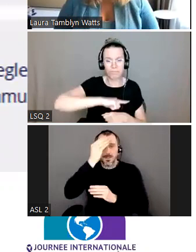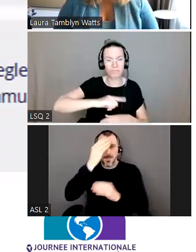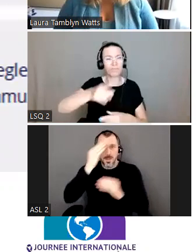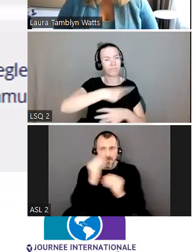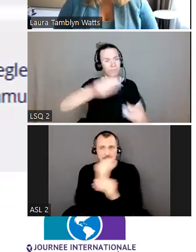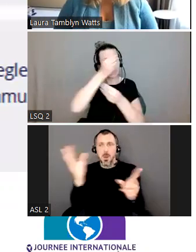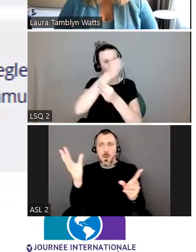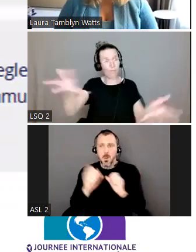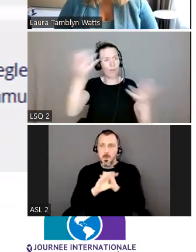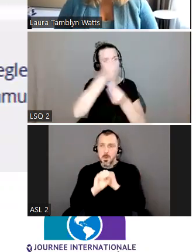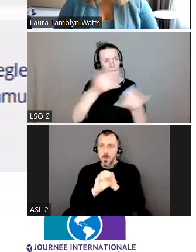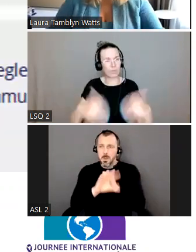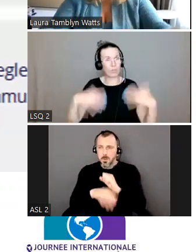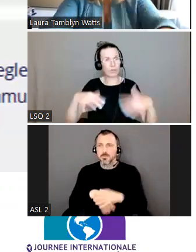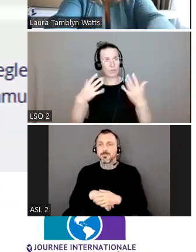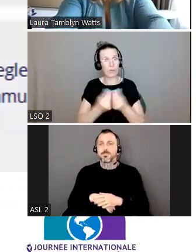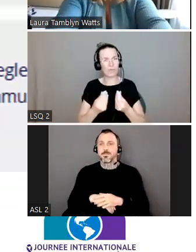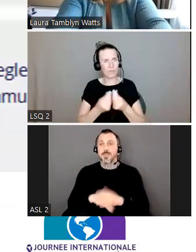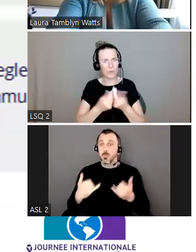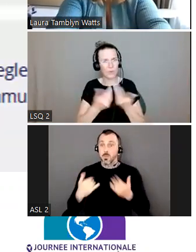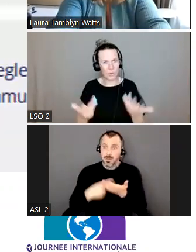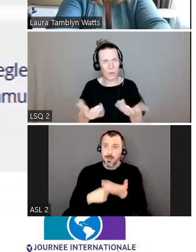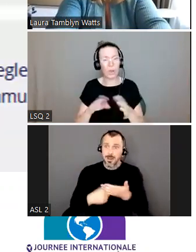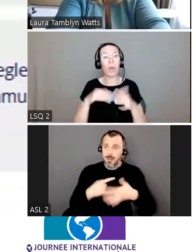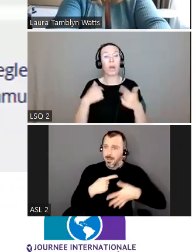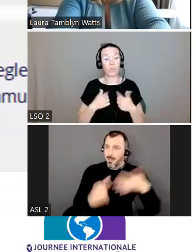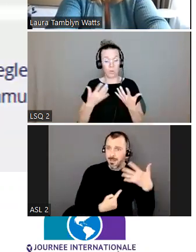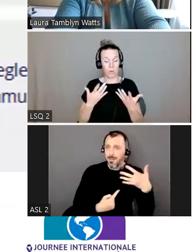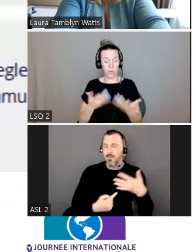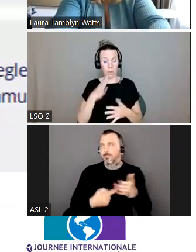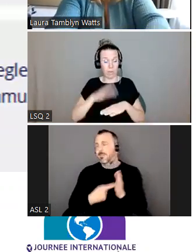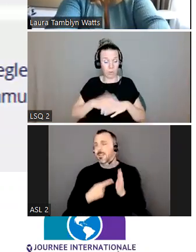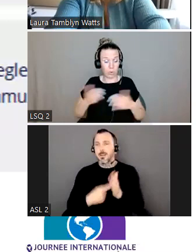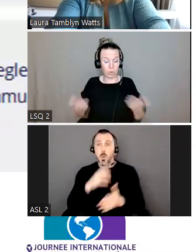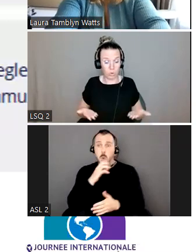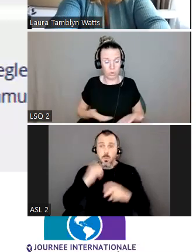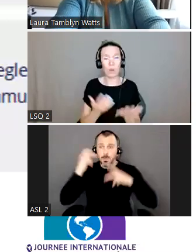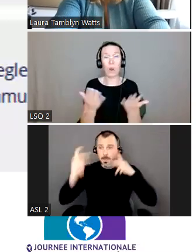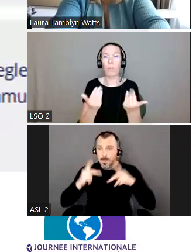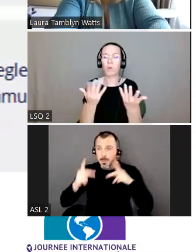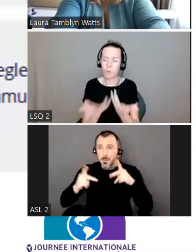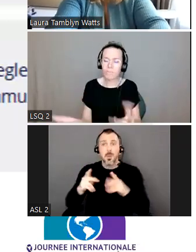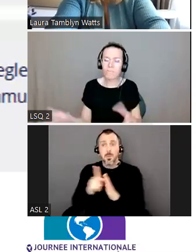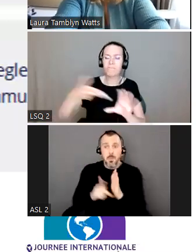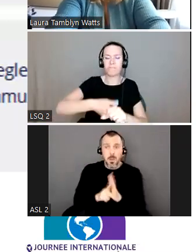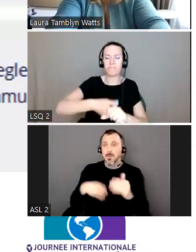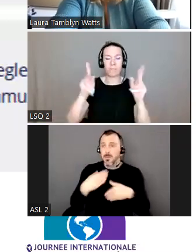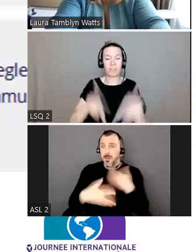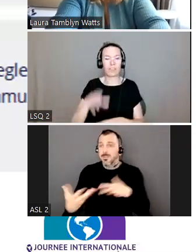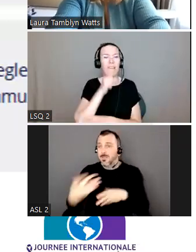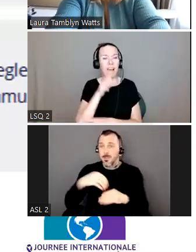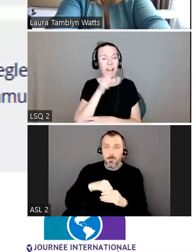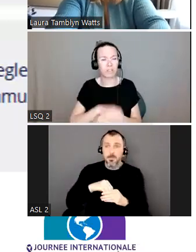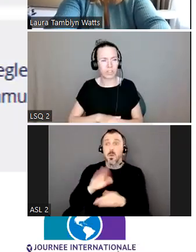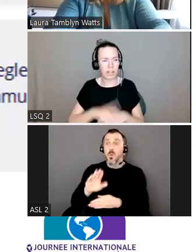we talked about today, the need for including older adults in every steps of the way, what people can do at an individual or government or